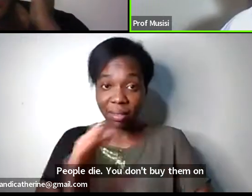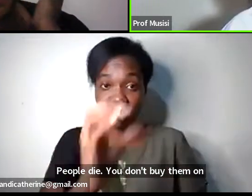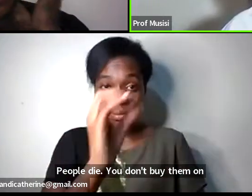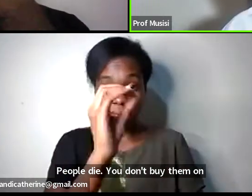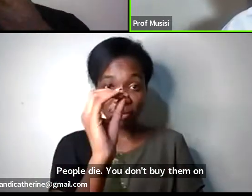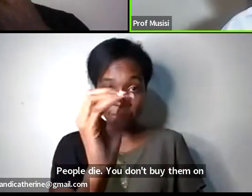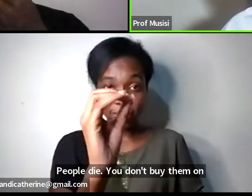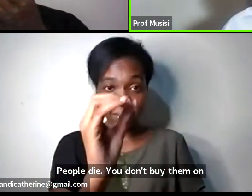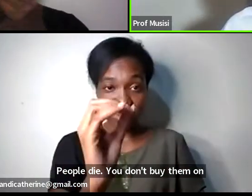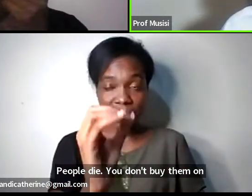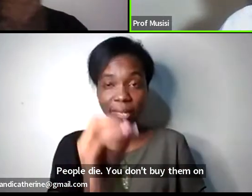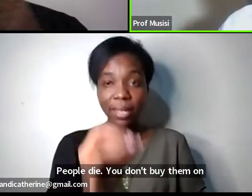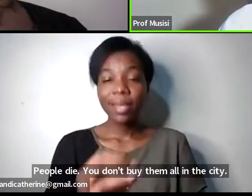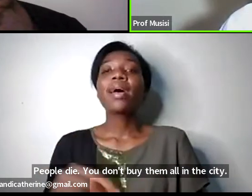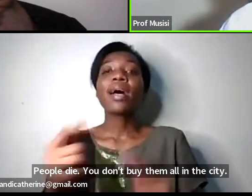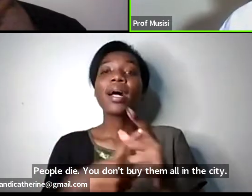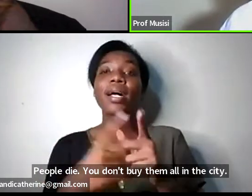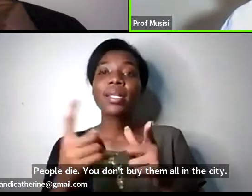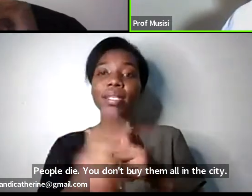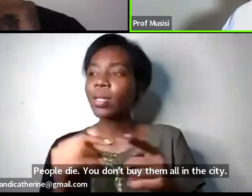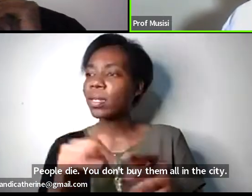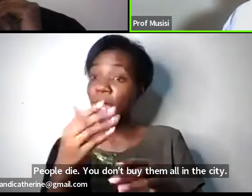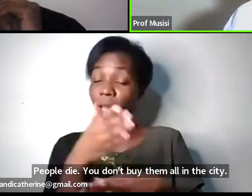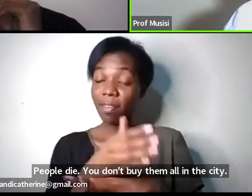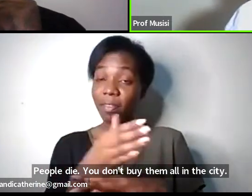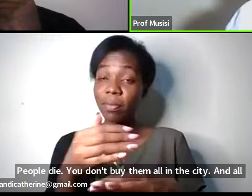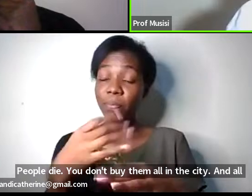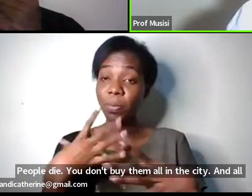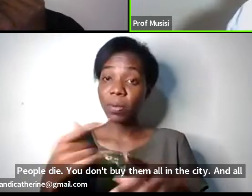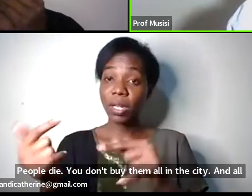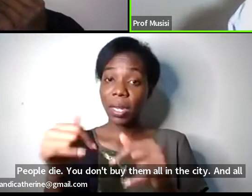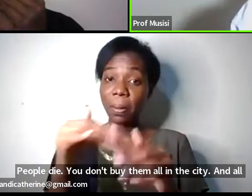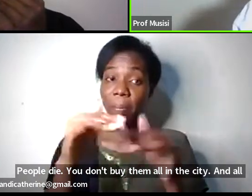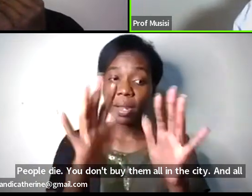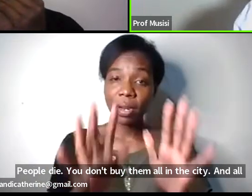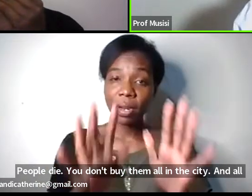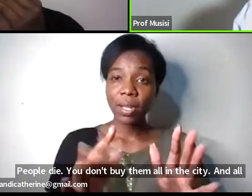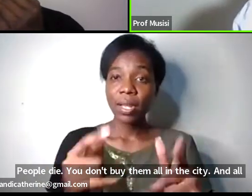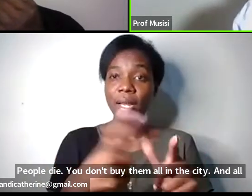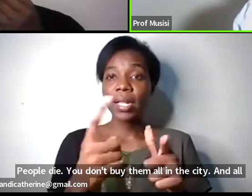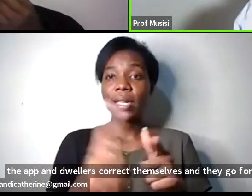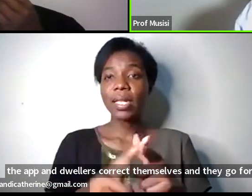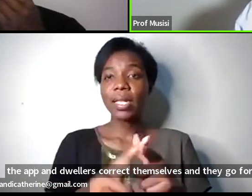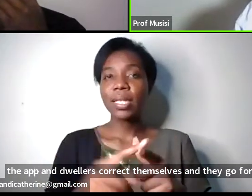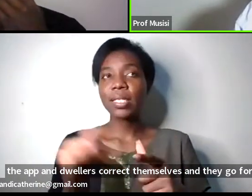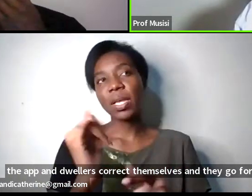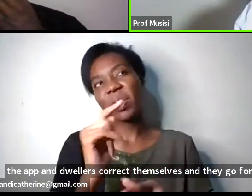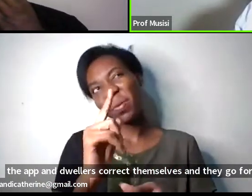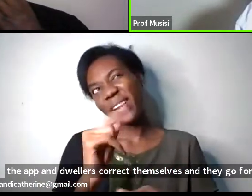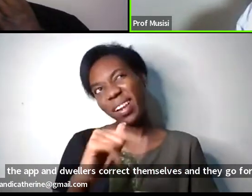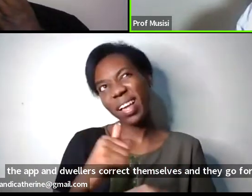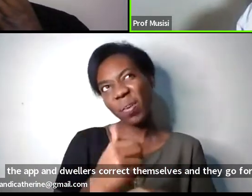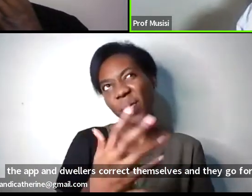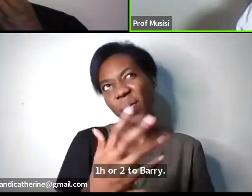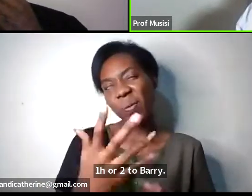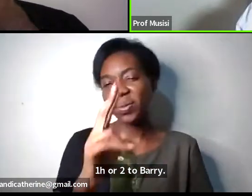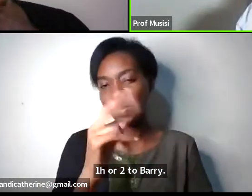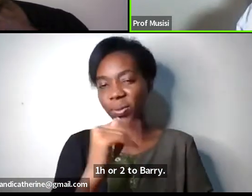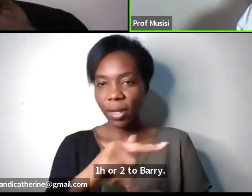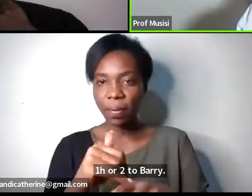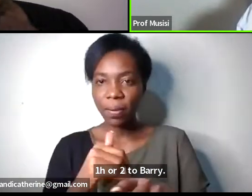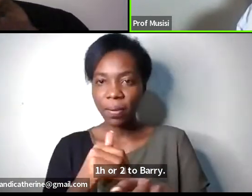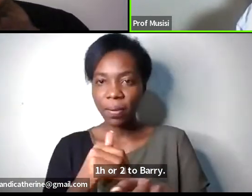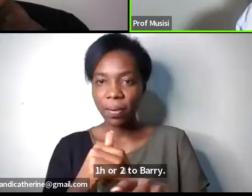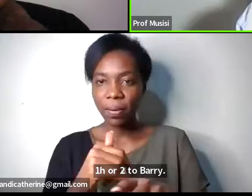all the urban dwellers collect themselves and they go for 1 hour or two to bury, eat all the food that they have found there in